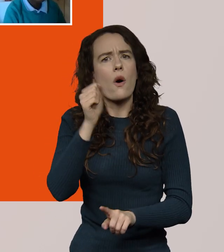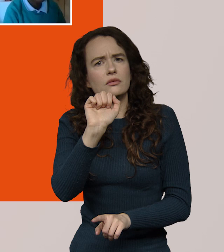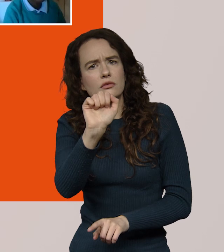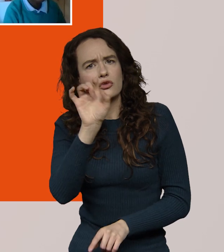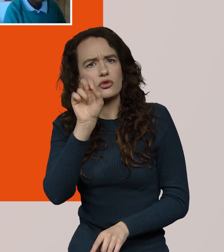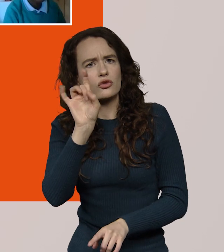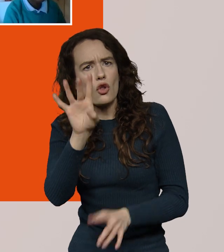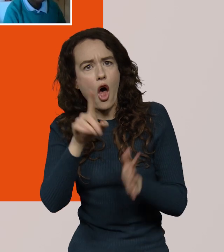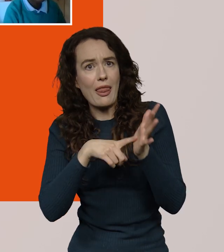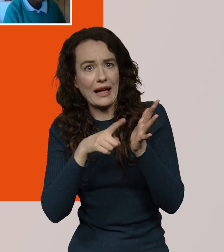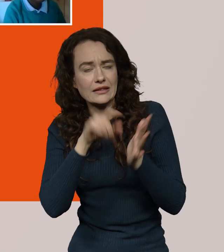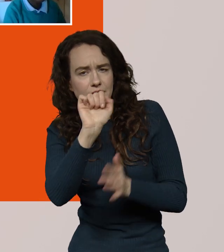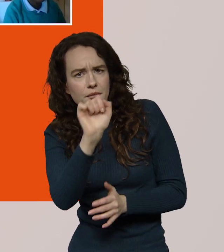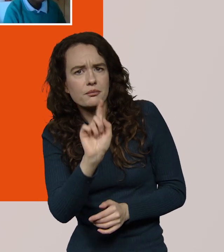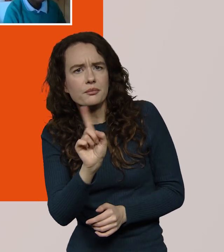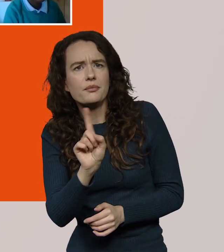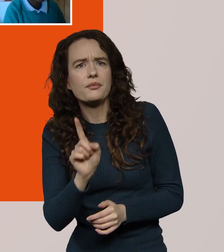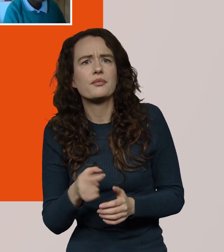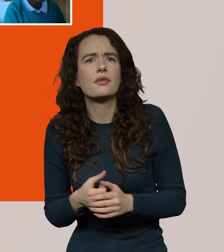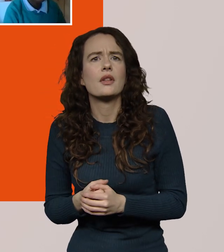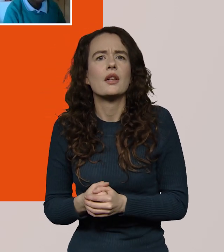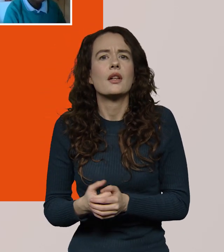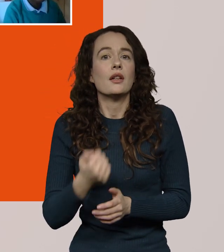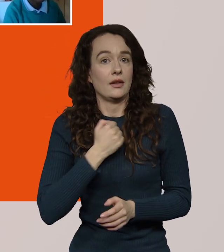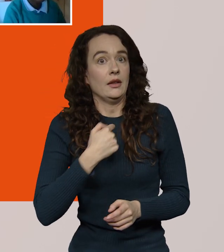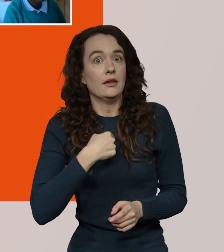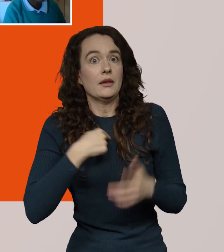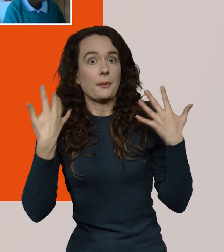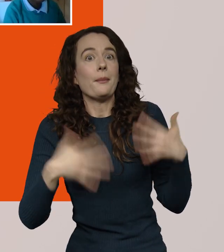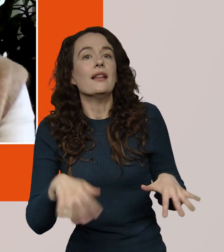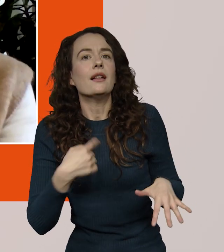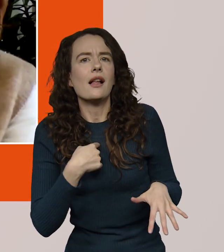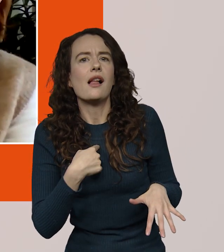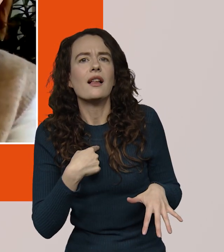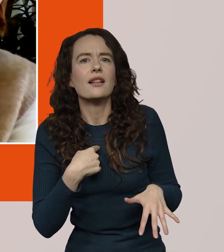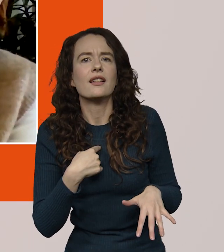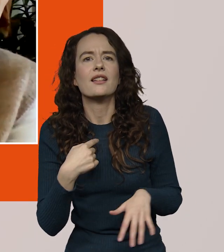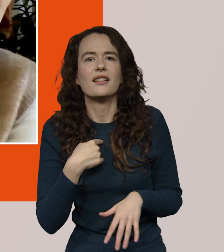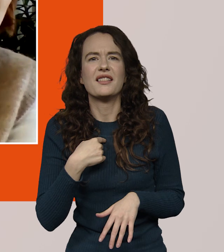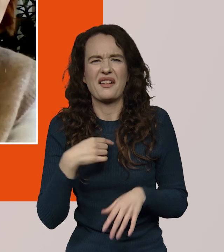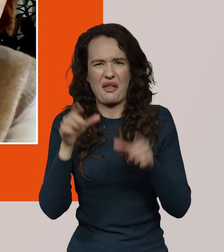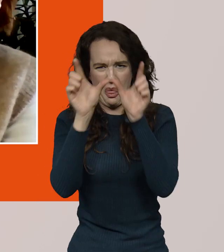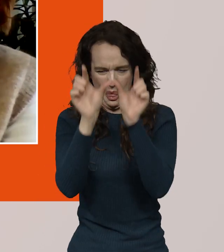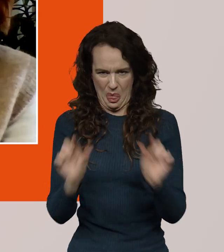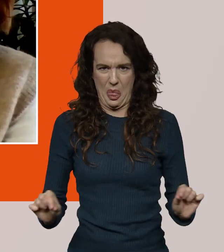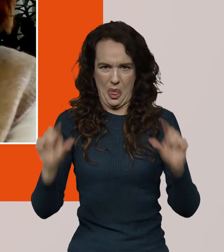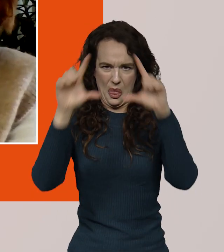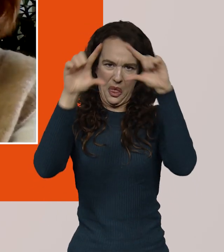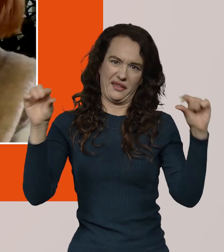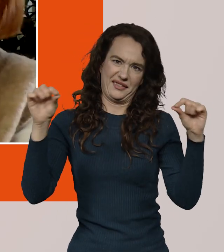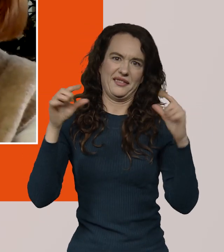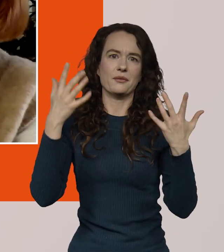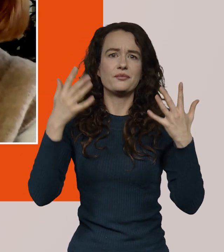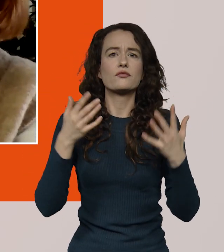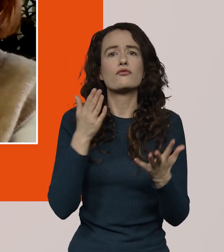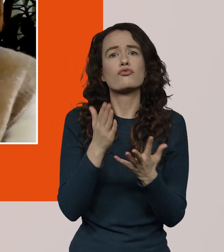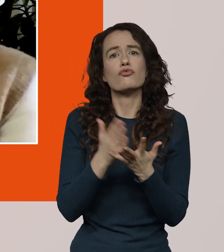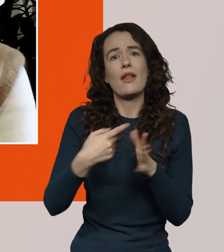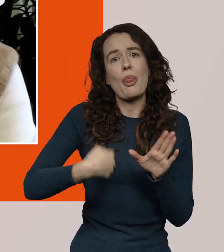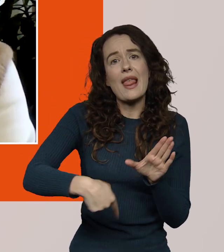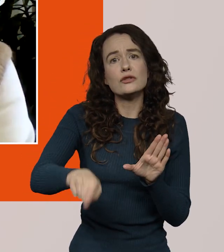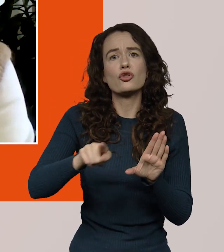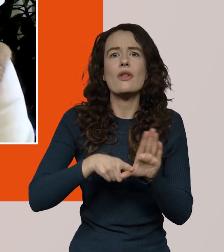That's a really great goal, isn't it? To become more confident. Oti, I wonder, have you got any tips for us to become more